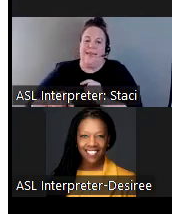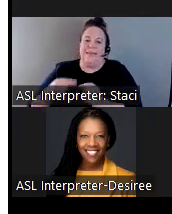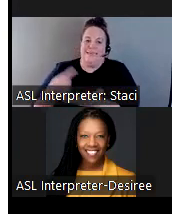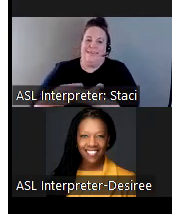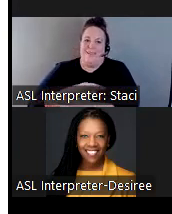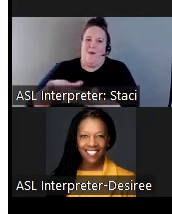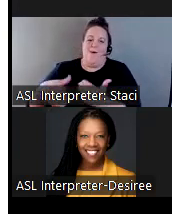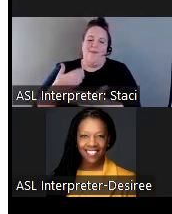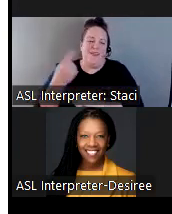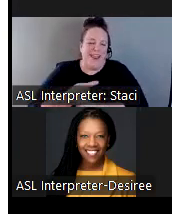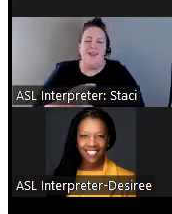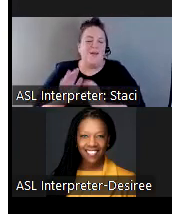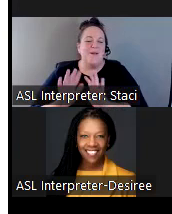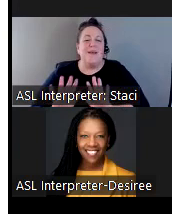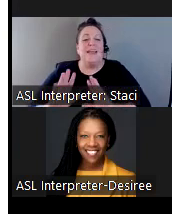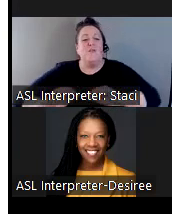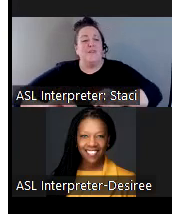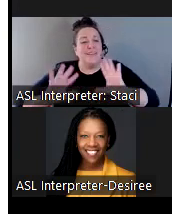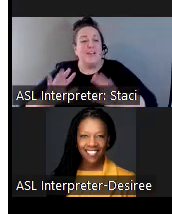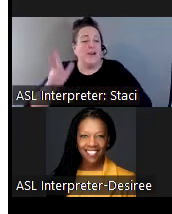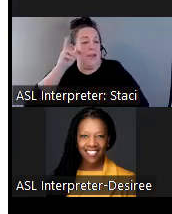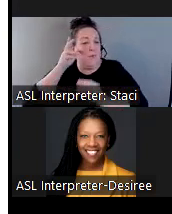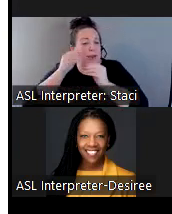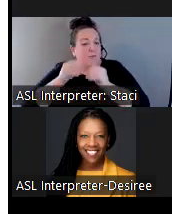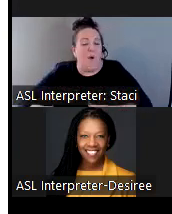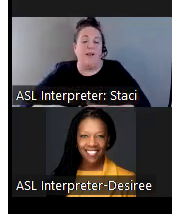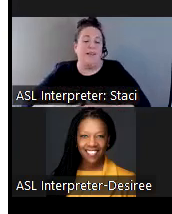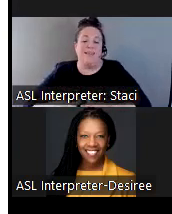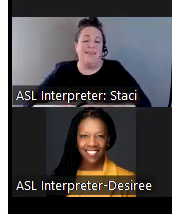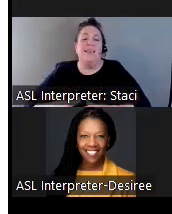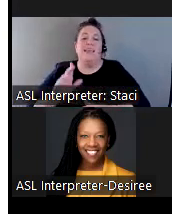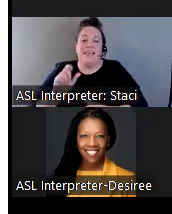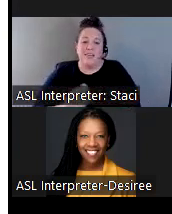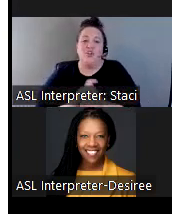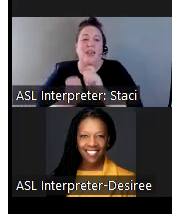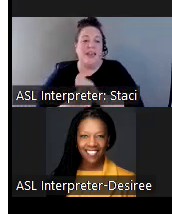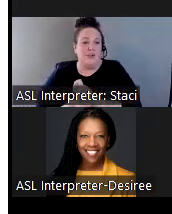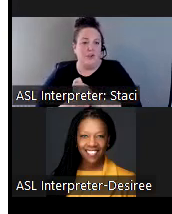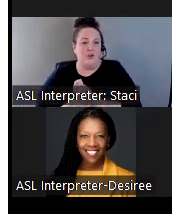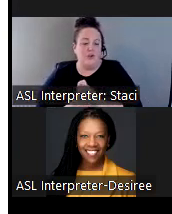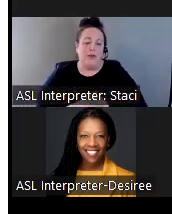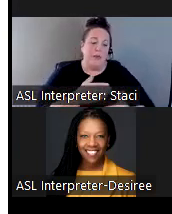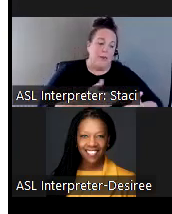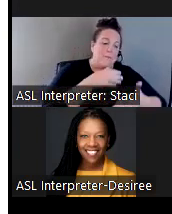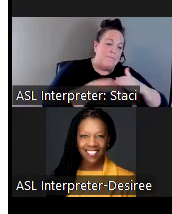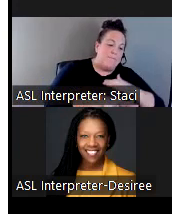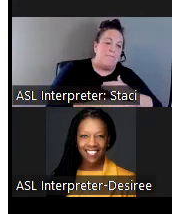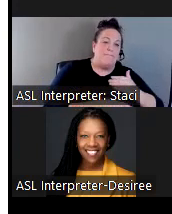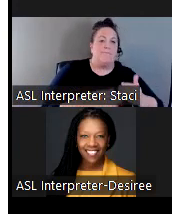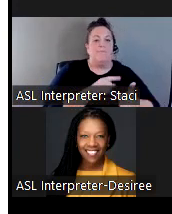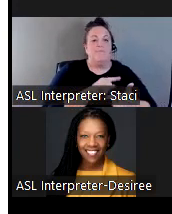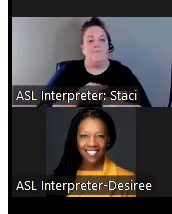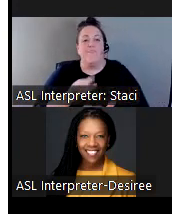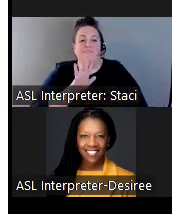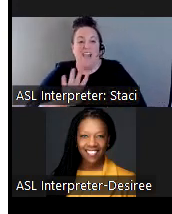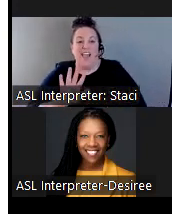already made it clear hearing loss can change over time between a child's birth and age 5. So that